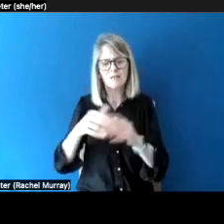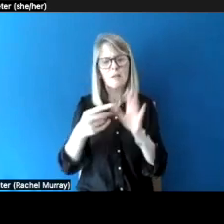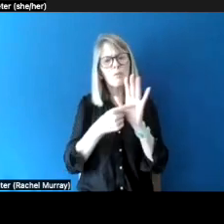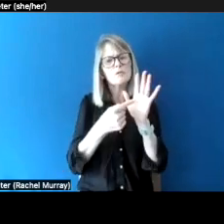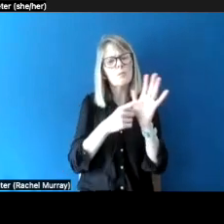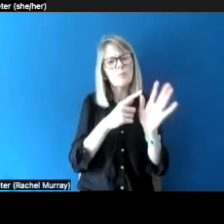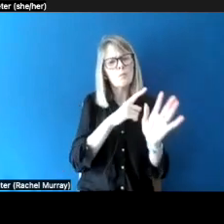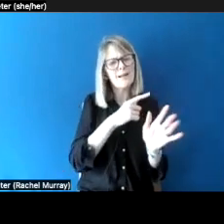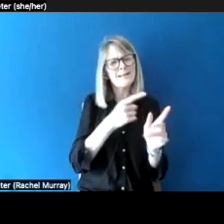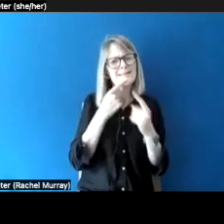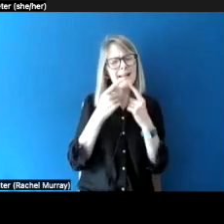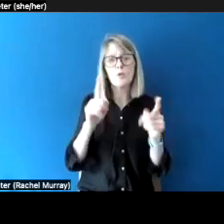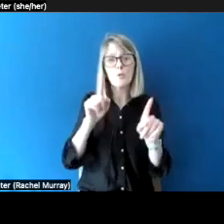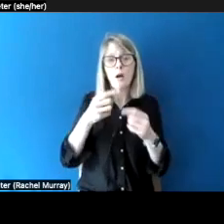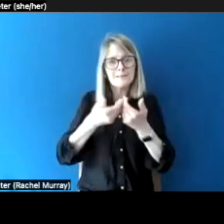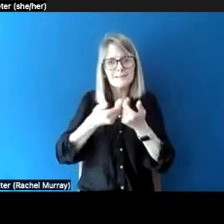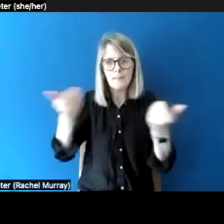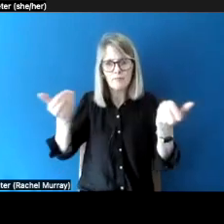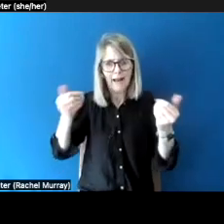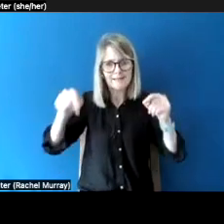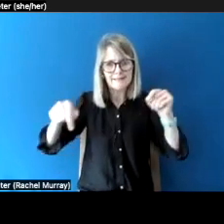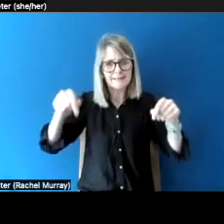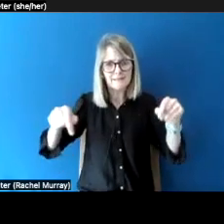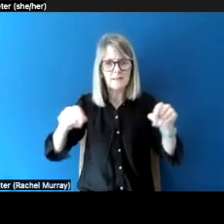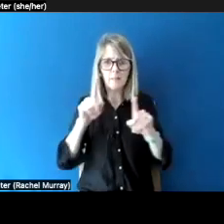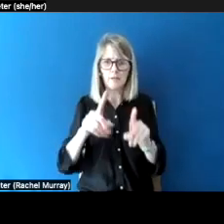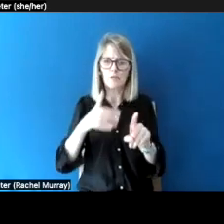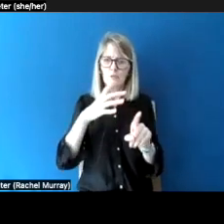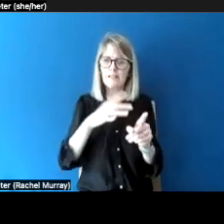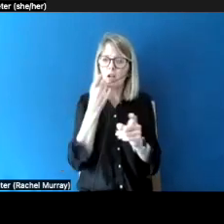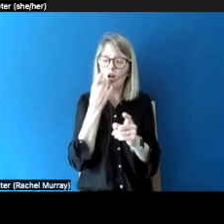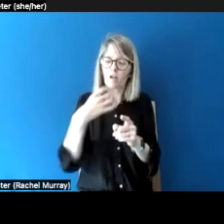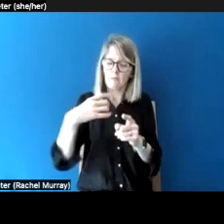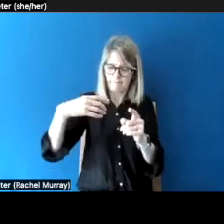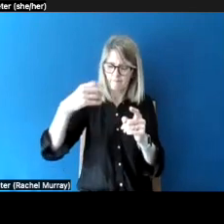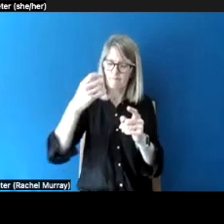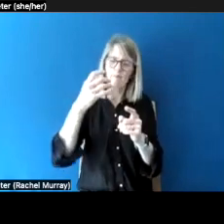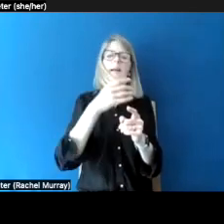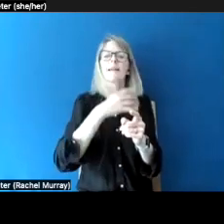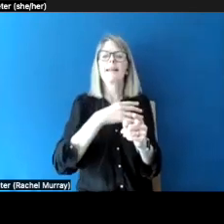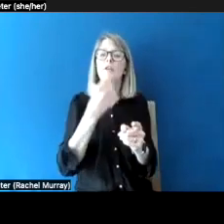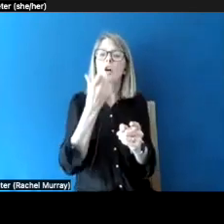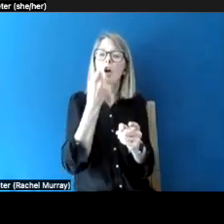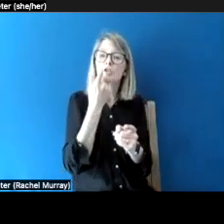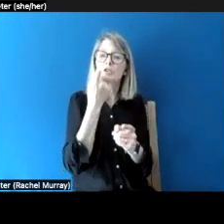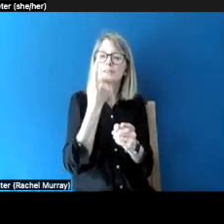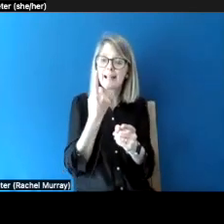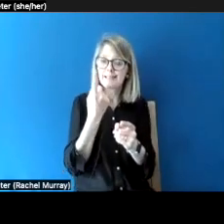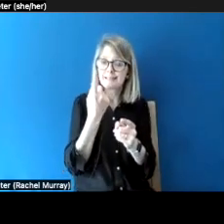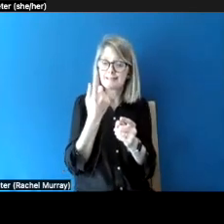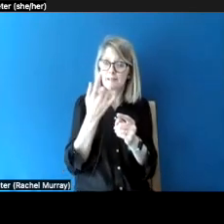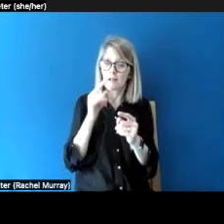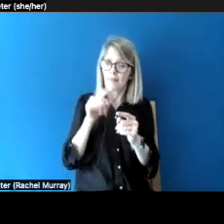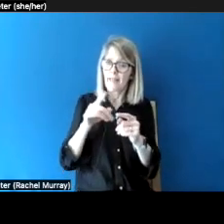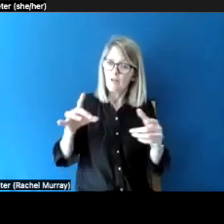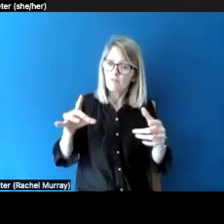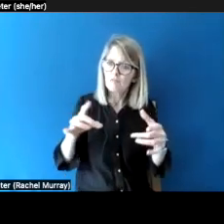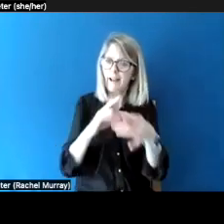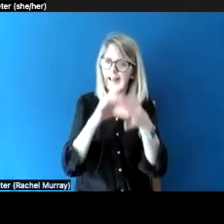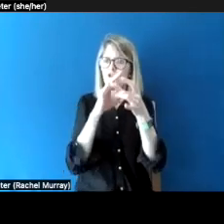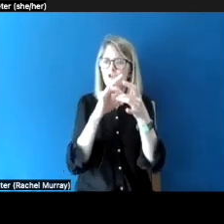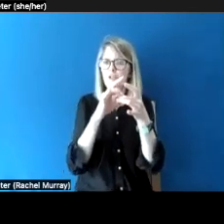cannot separate them from one another, but need to be understood in tension, in dynamic relationship with one